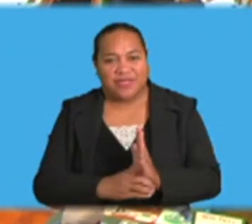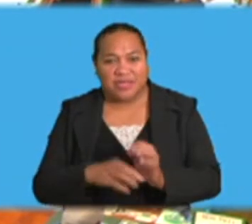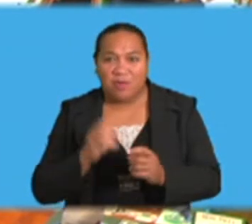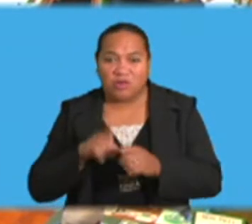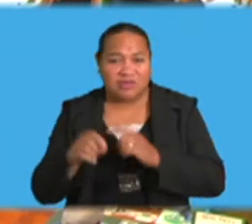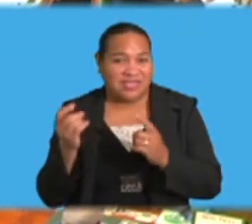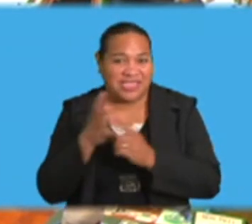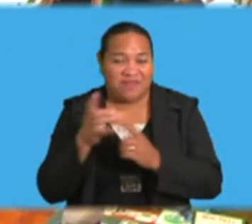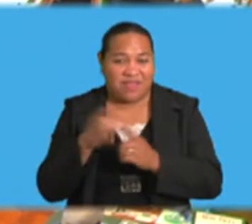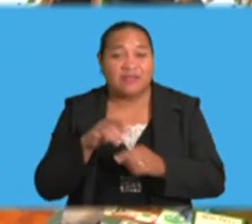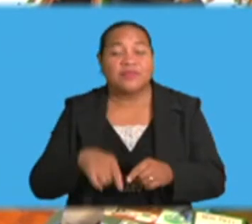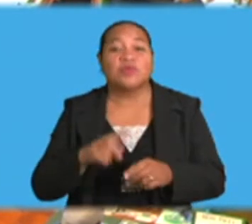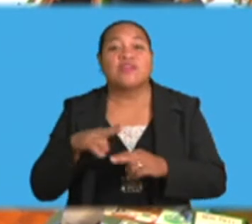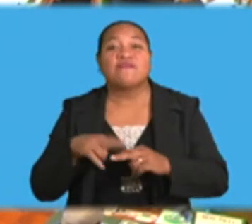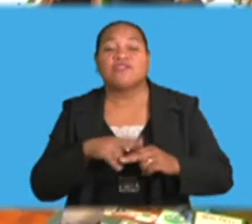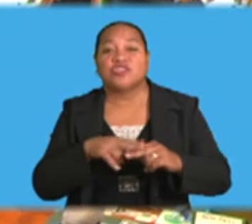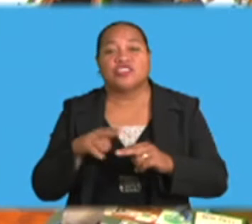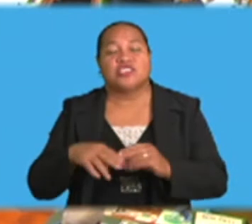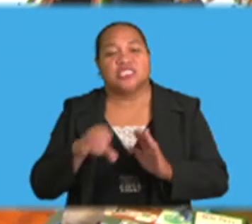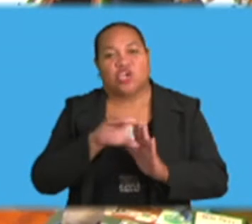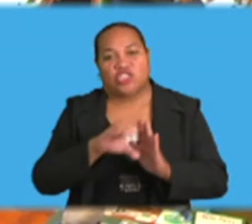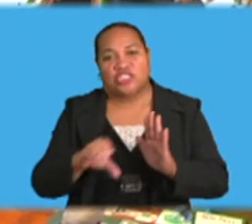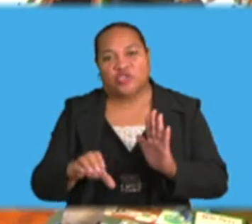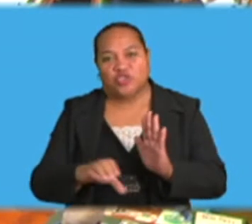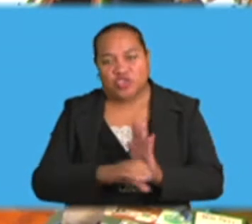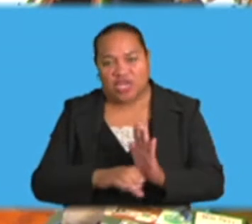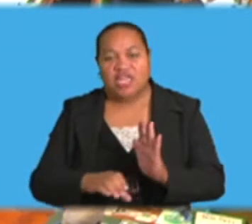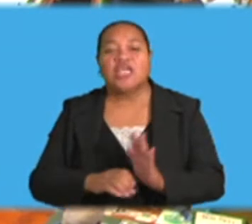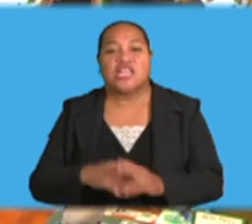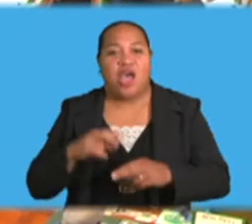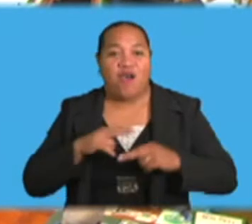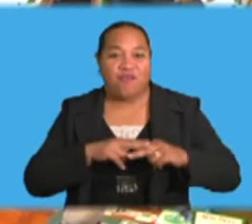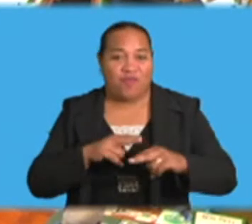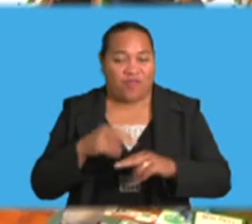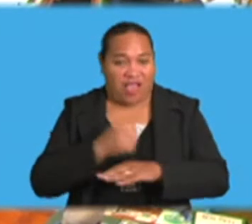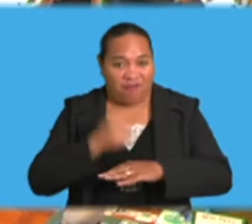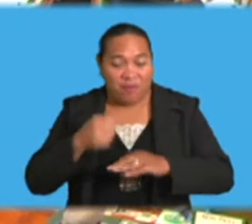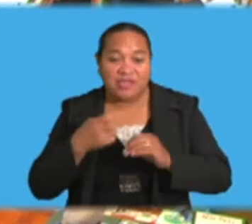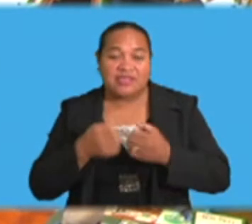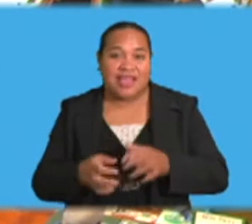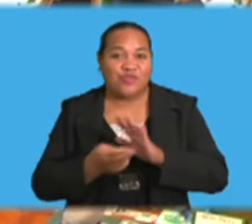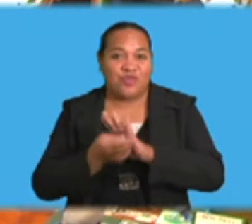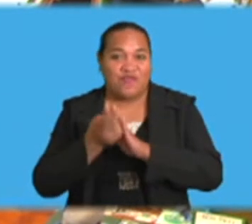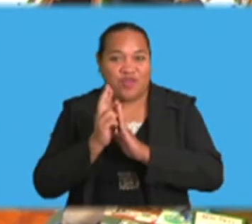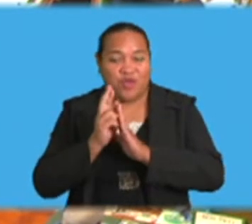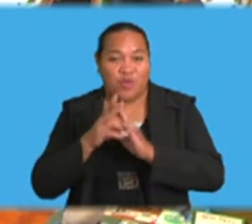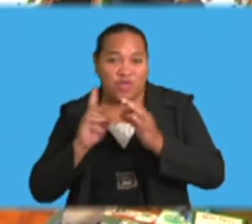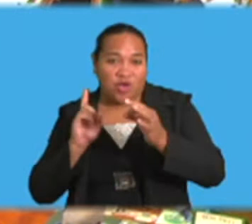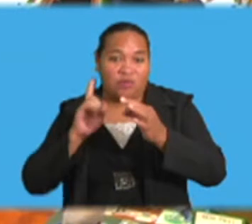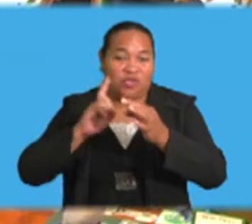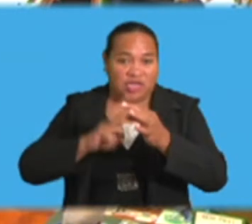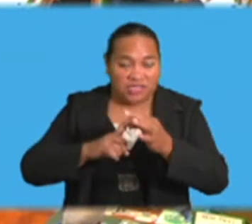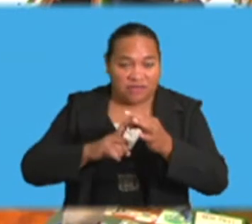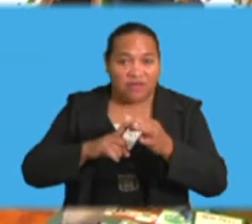legislation was the Fiji Constitution, which our government had started to review with an object of making the